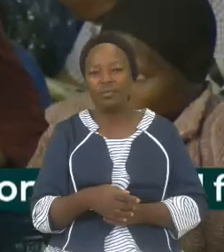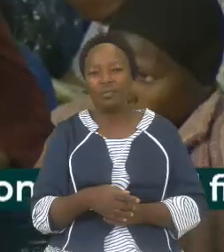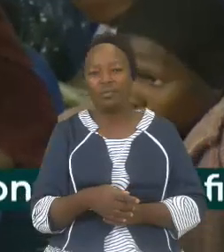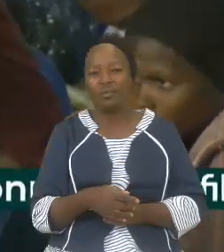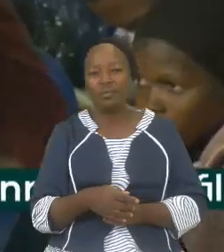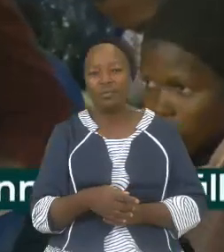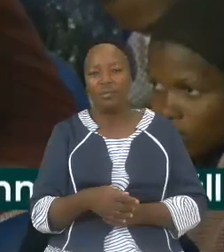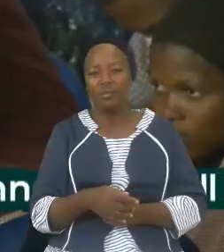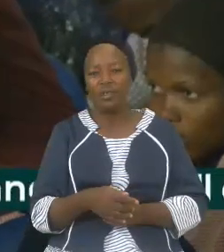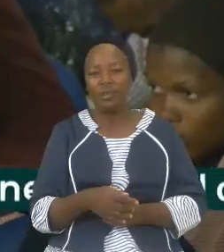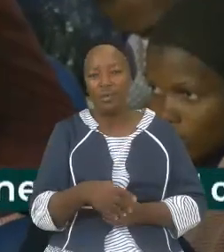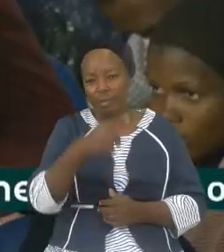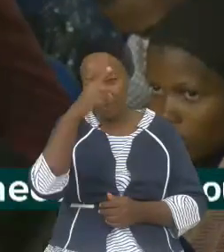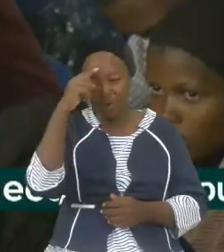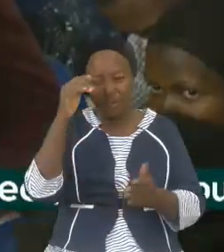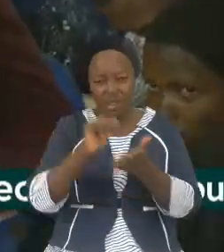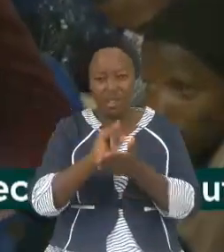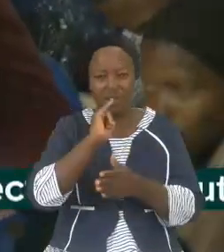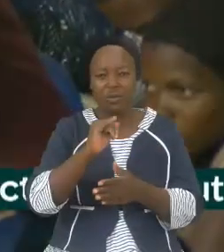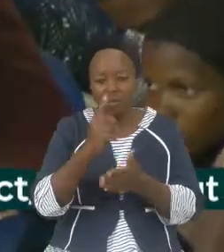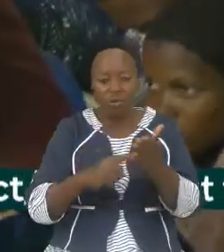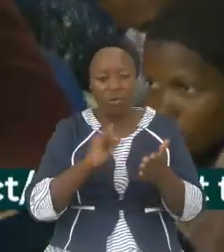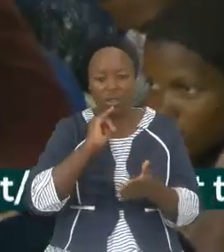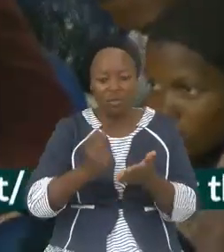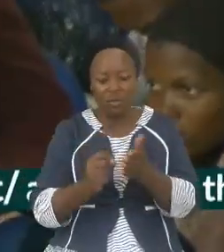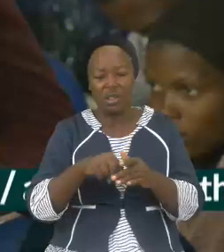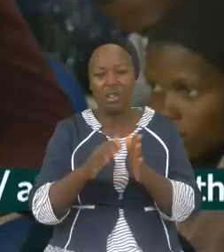That angels are rejoicing because of you.